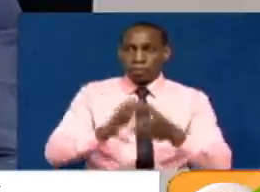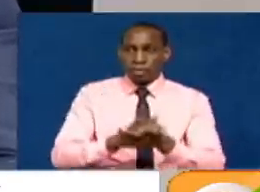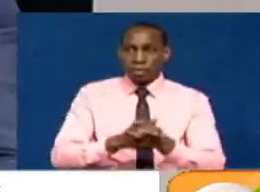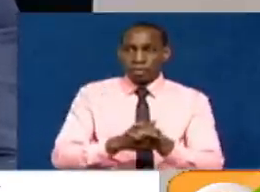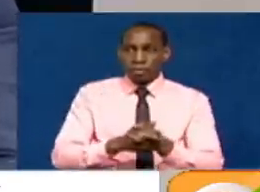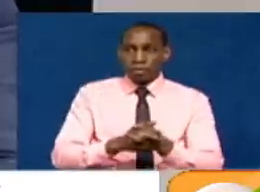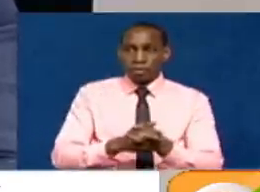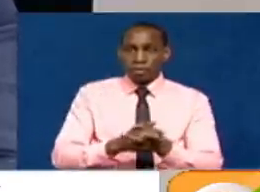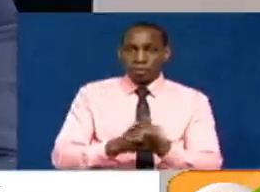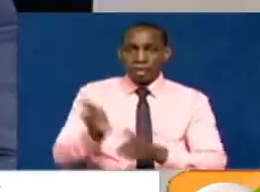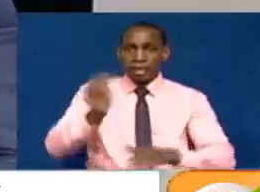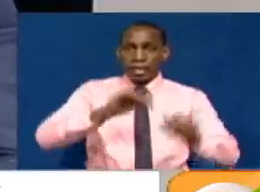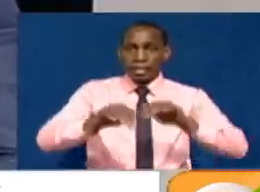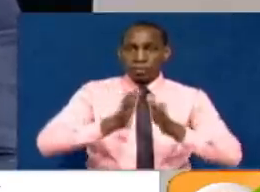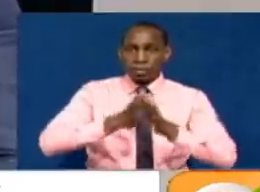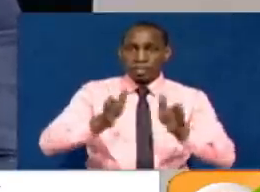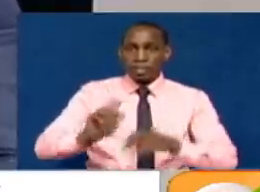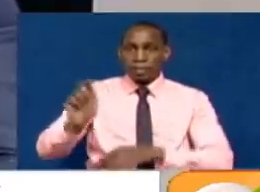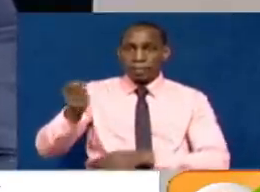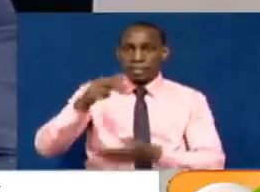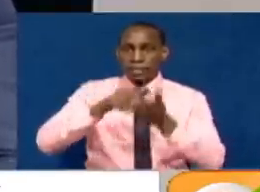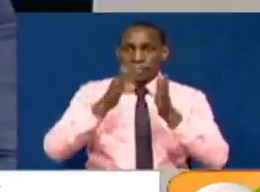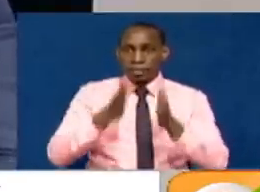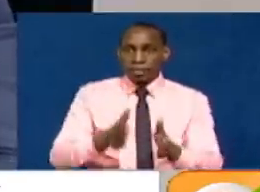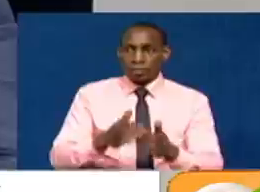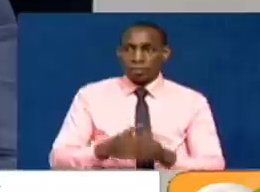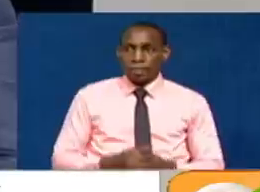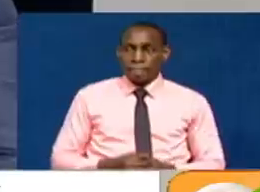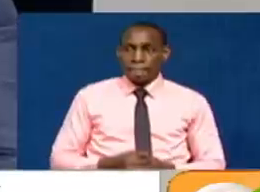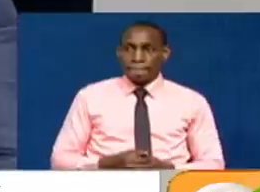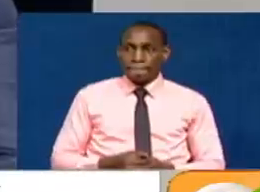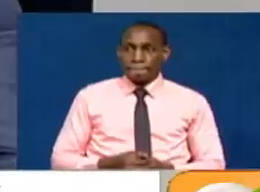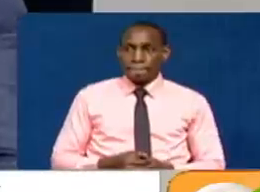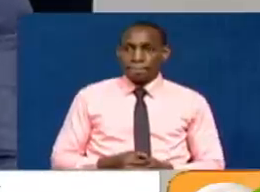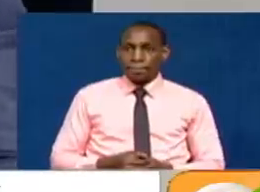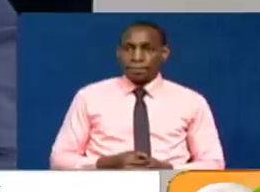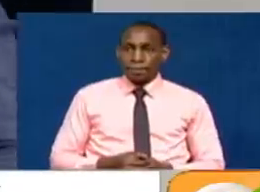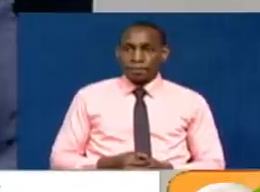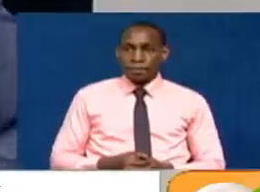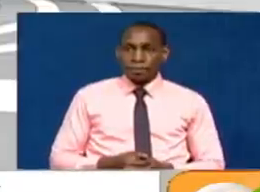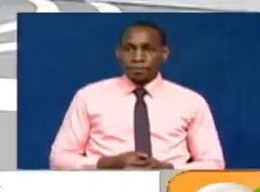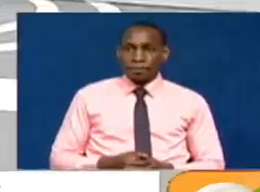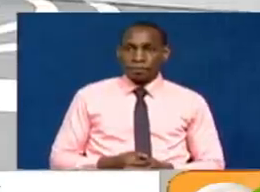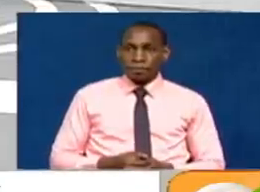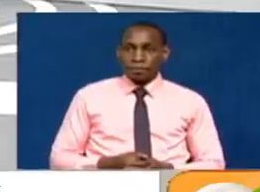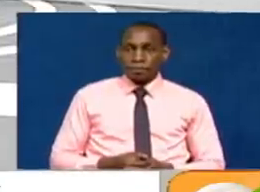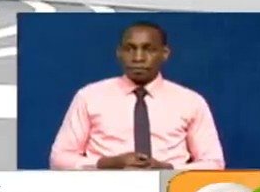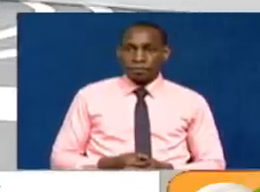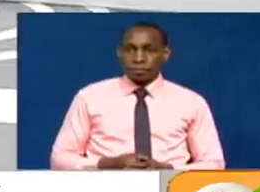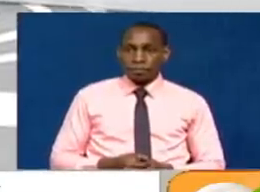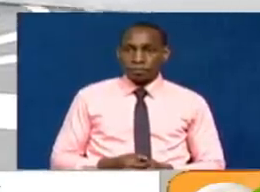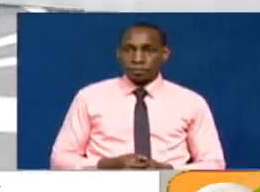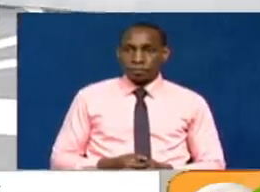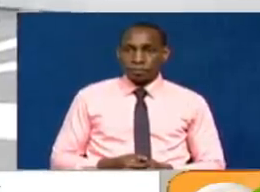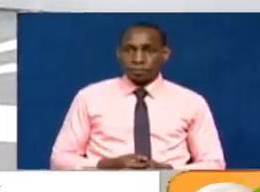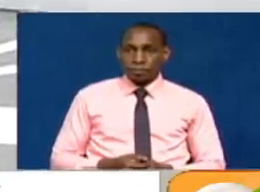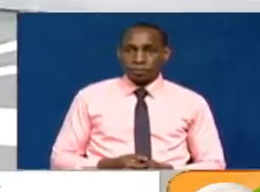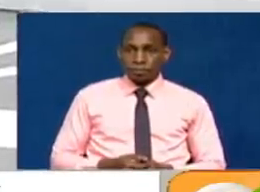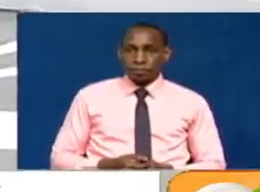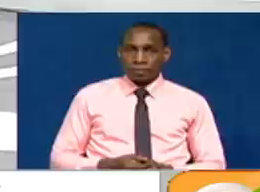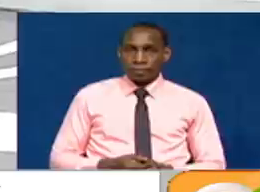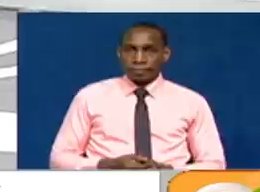in and the its main presidential election candidate. And its presidential candidate in the main race in August 2020. And are we going to see a lot more briefcase parties now?